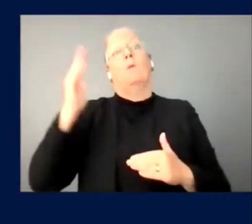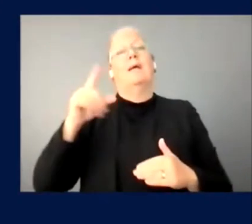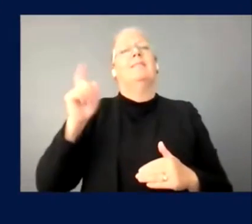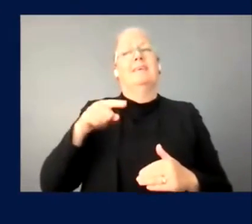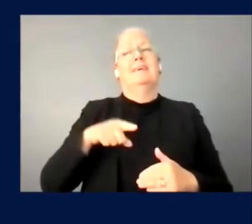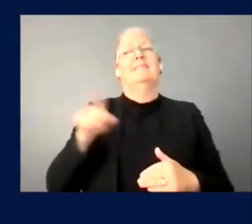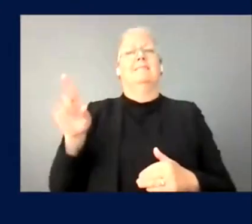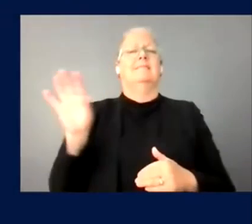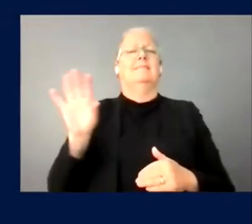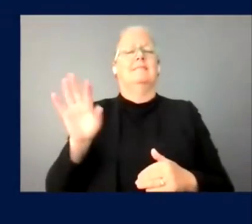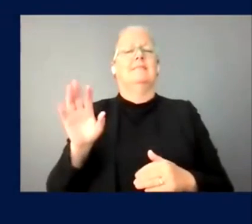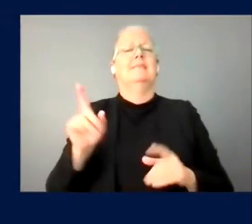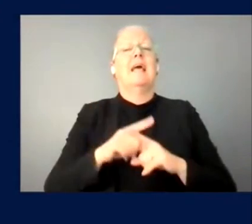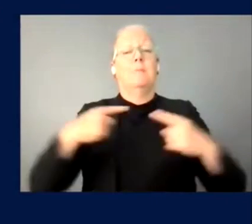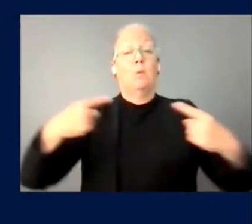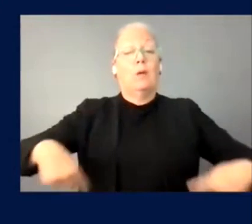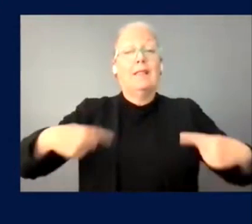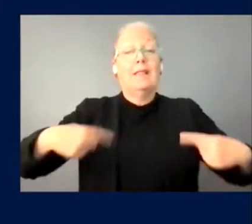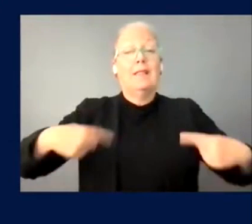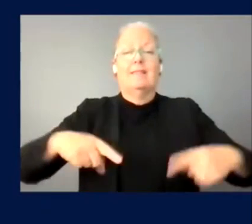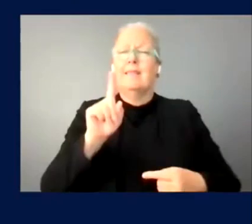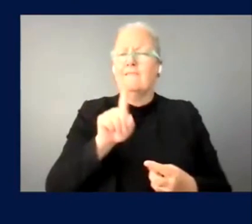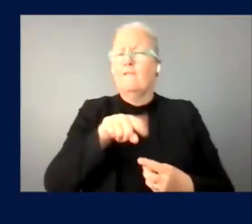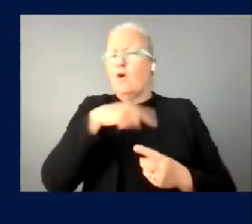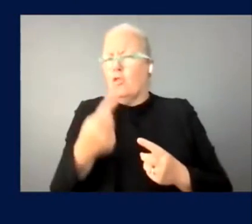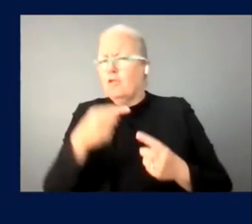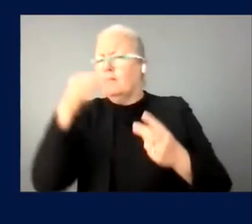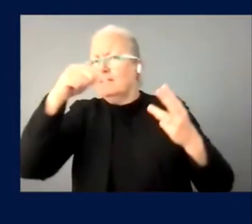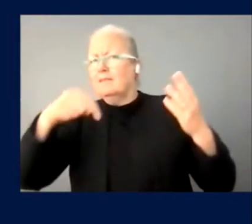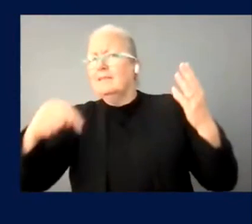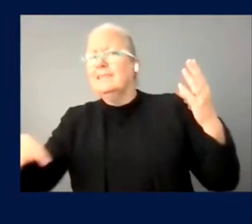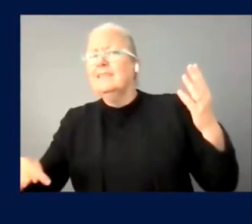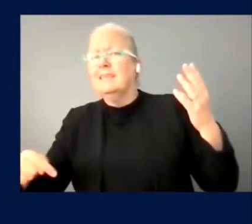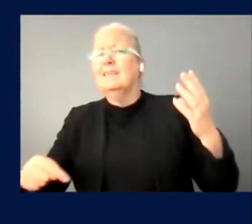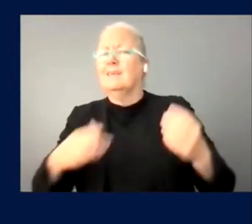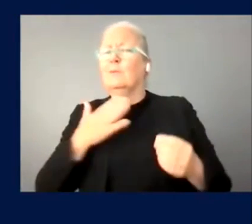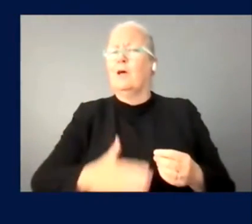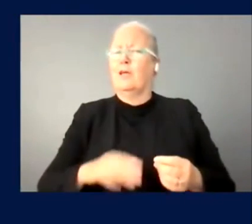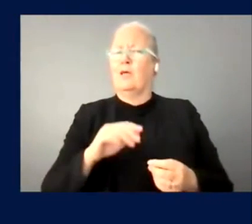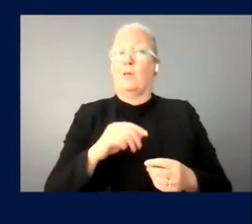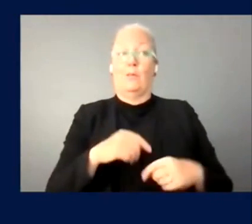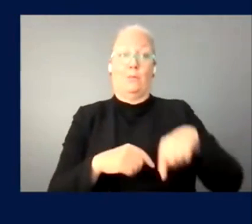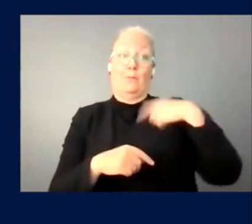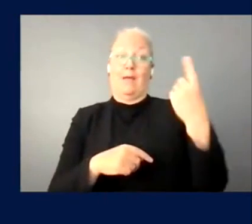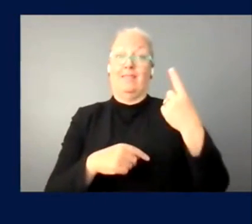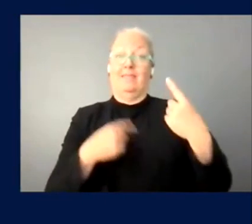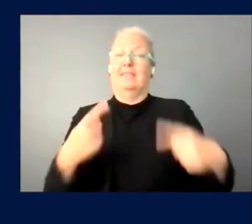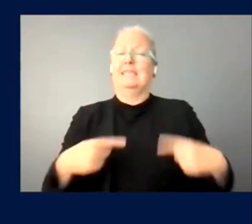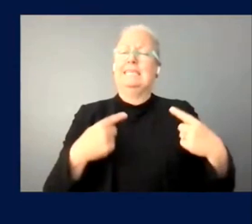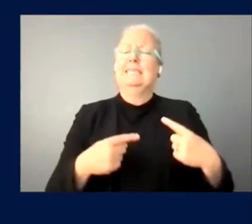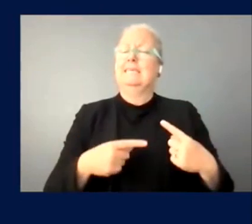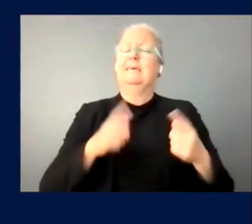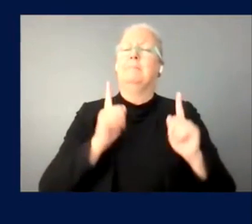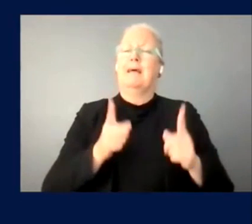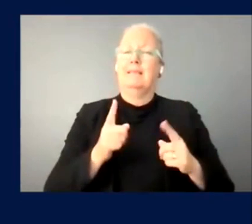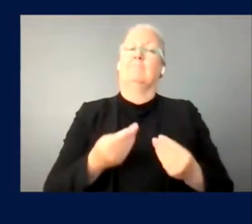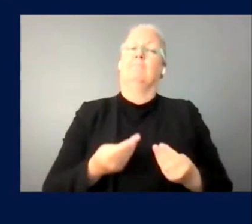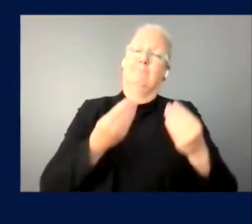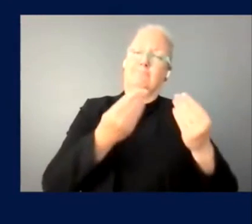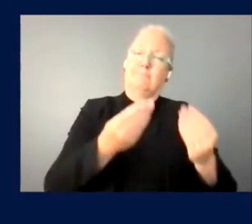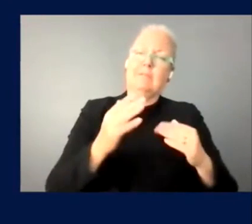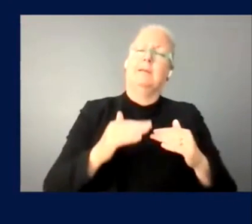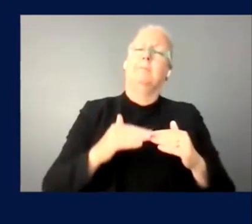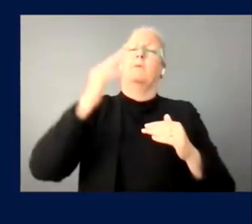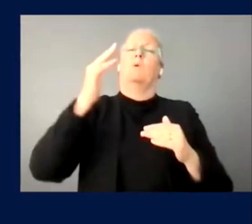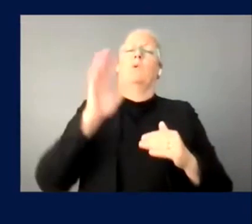wheelchair users. So that is a figure that needs to be readdressed and kind of more toilets provided in that case.